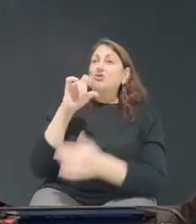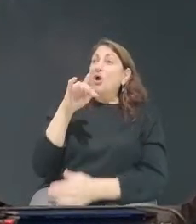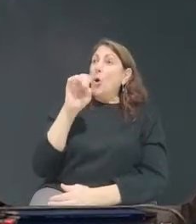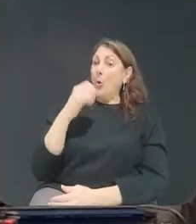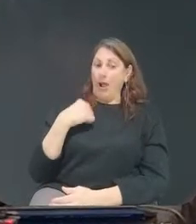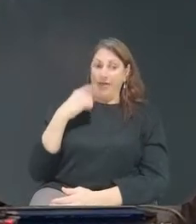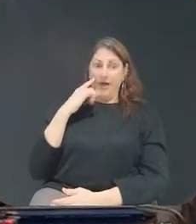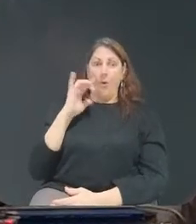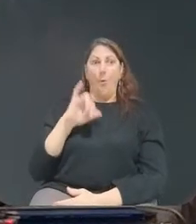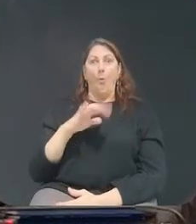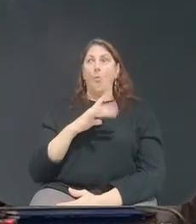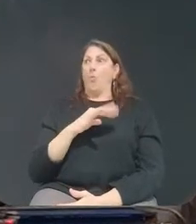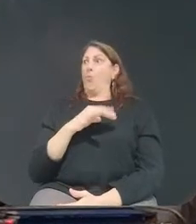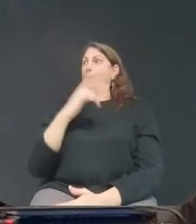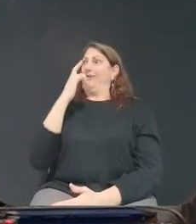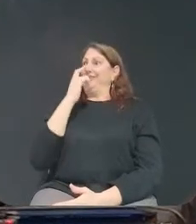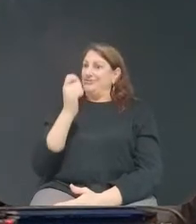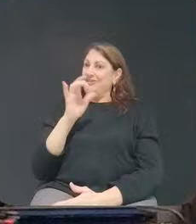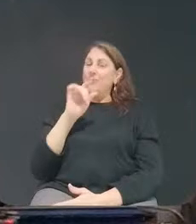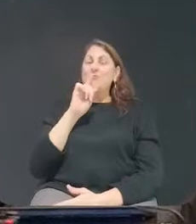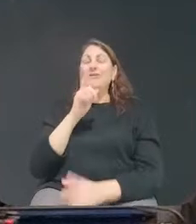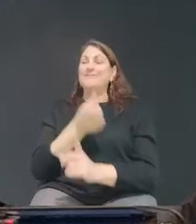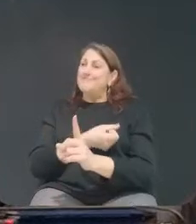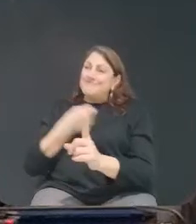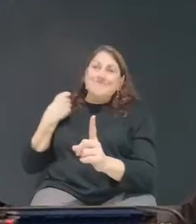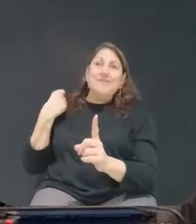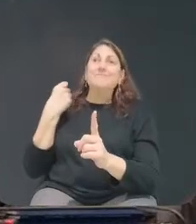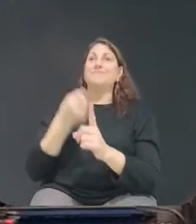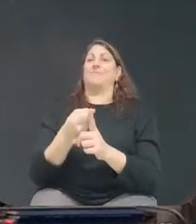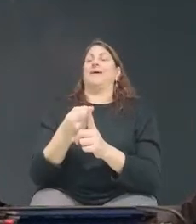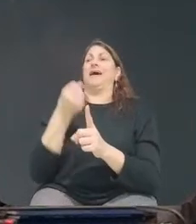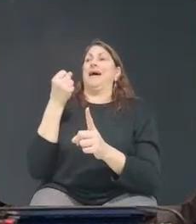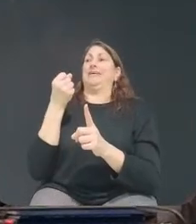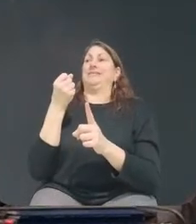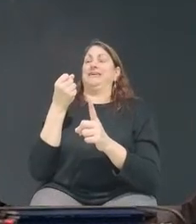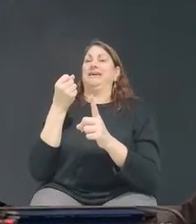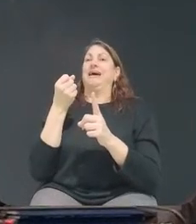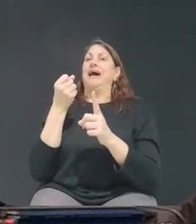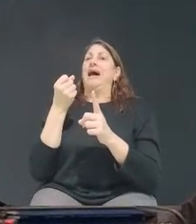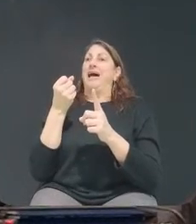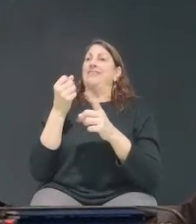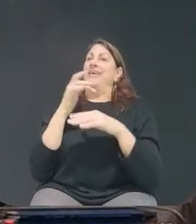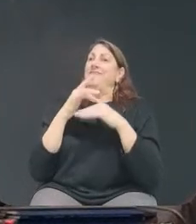super interesting, and that had a really big impact on sort of the availability of housing.